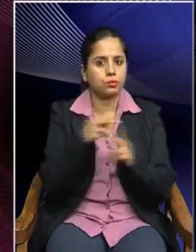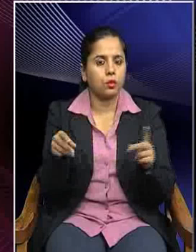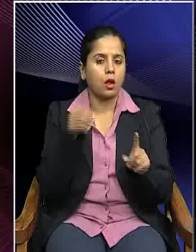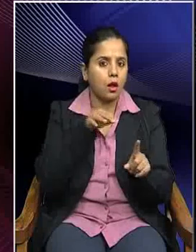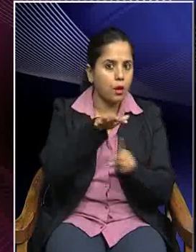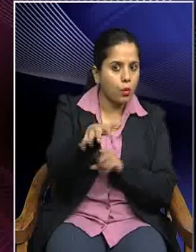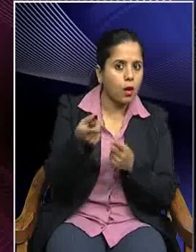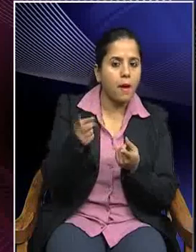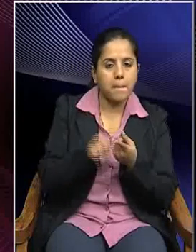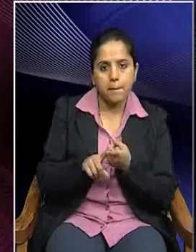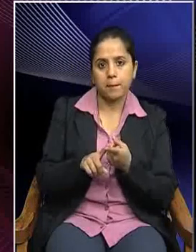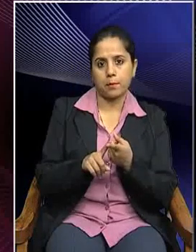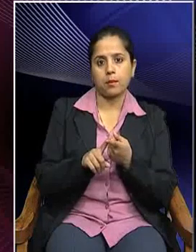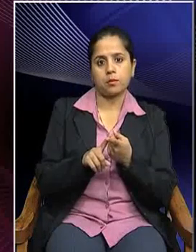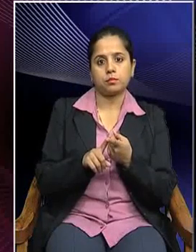influence from a particular